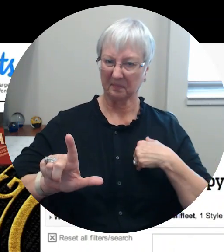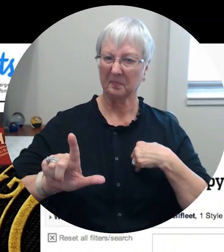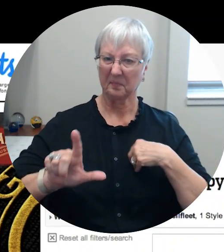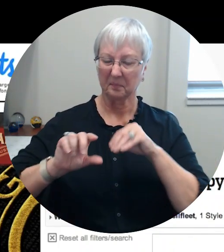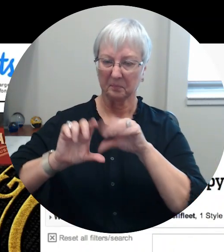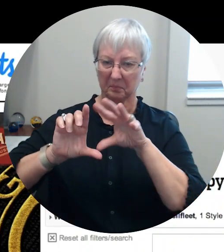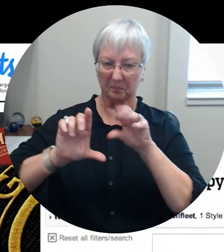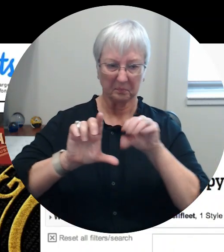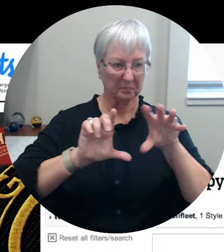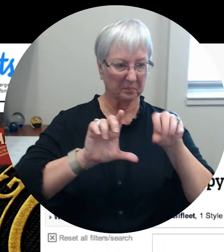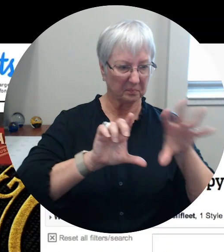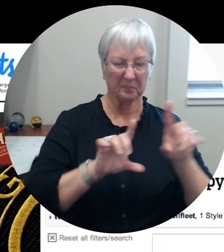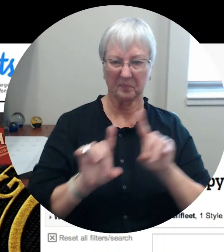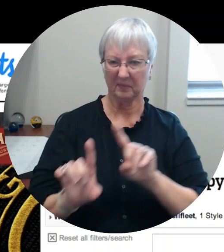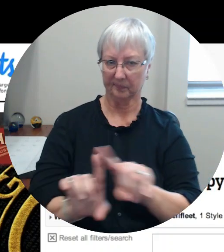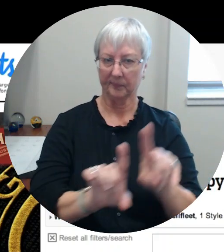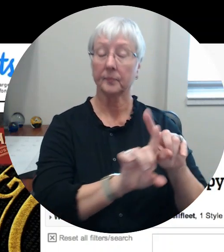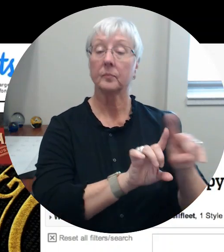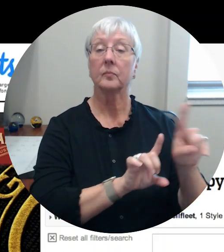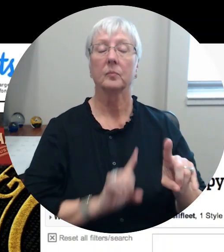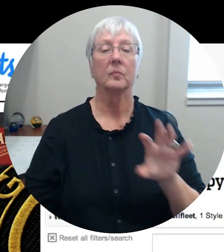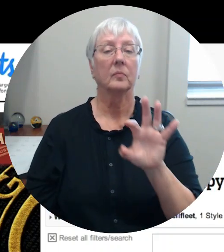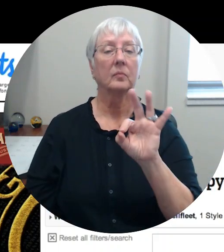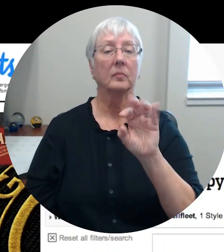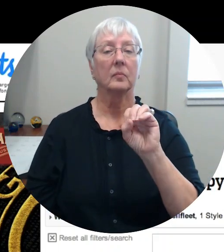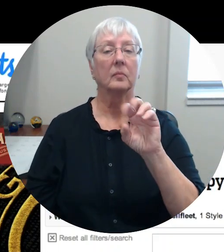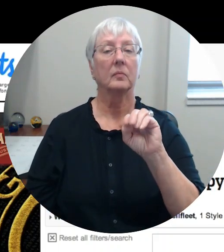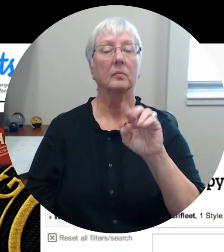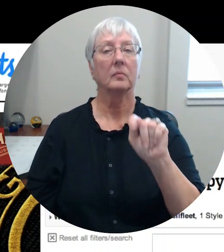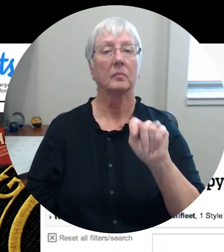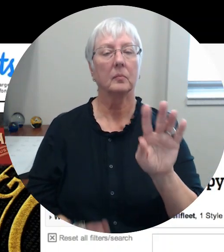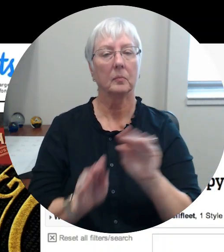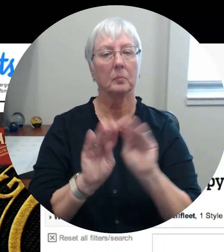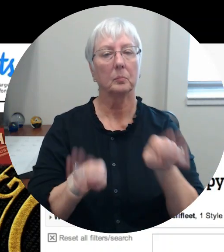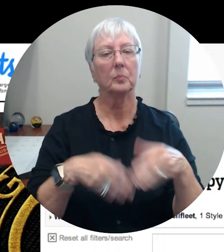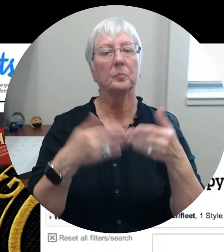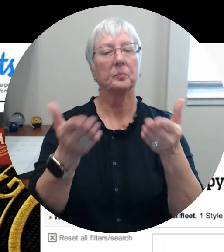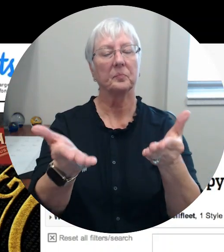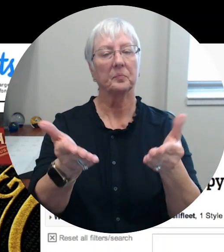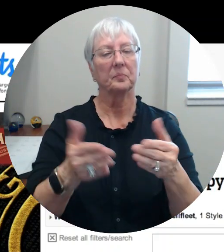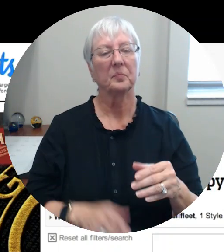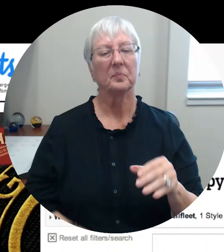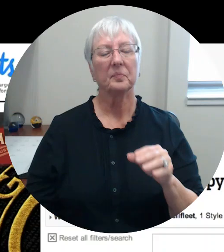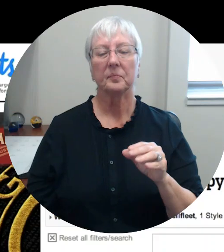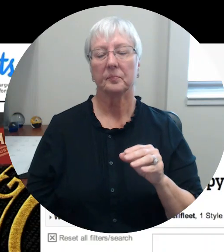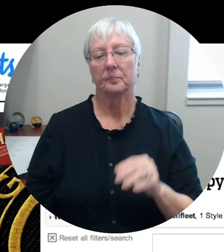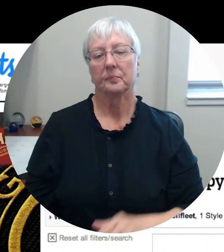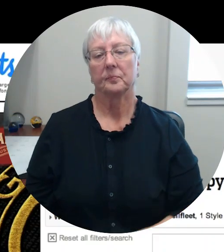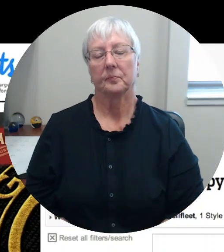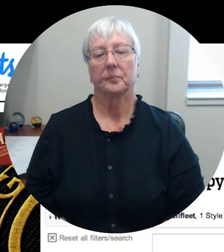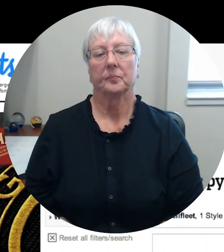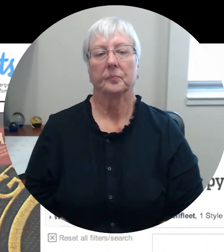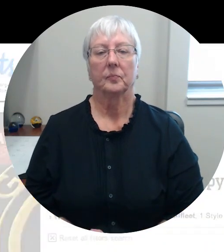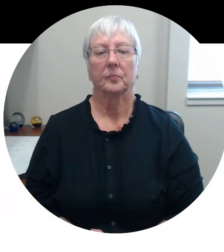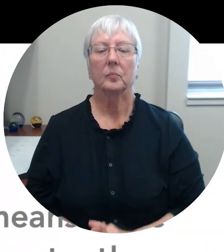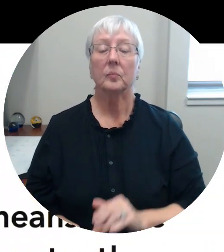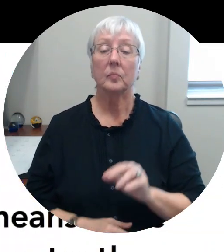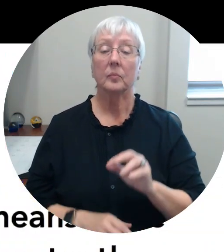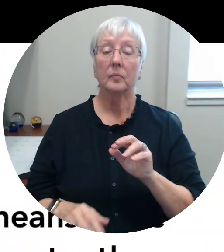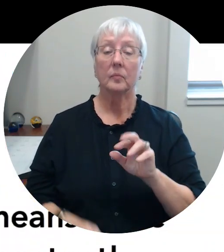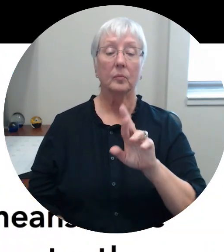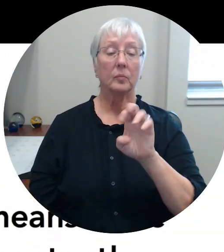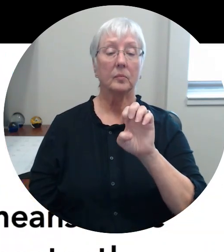isn't even the complete list. This gives us near limitless options to choose from, all the more reason to look at typography early. Responsive